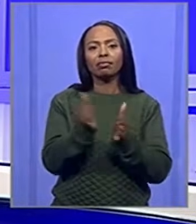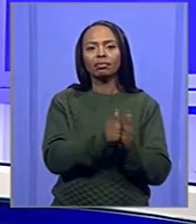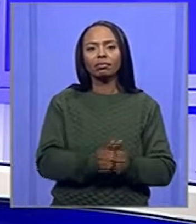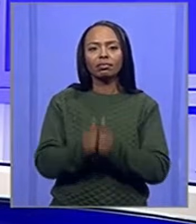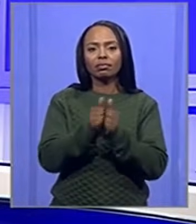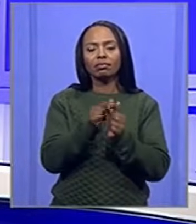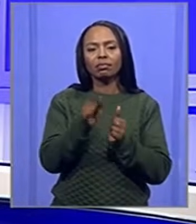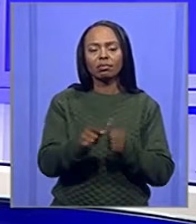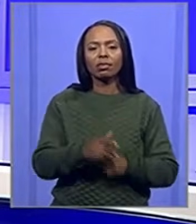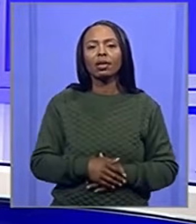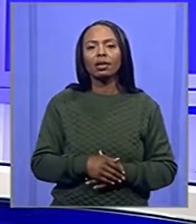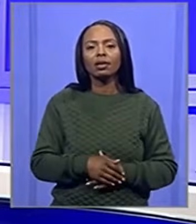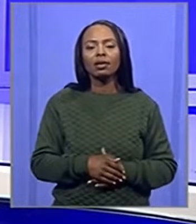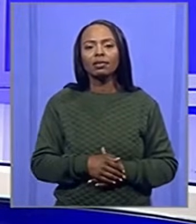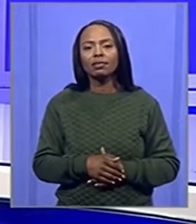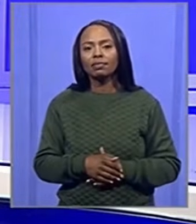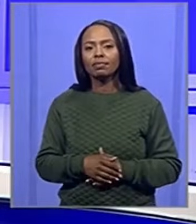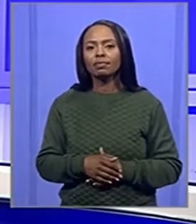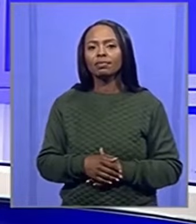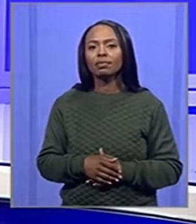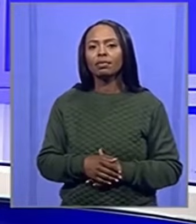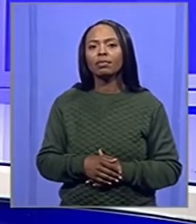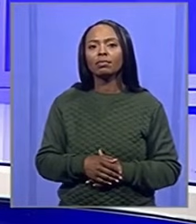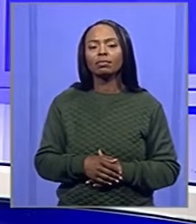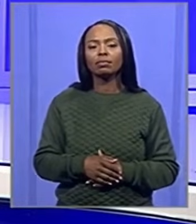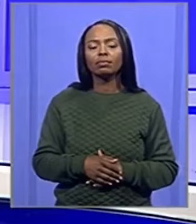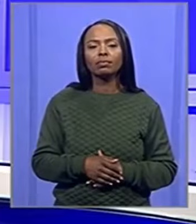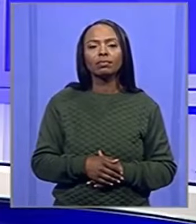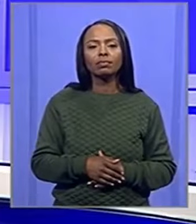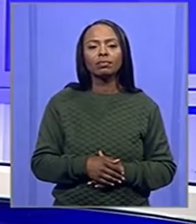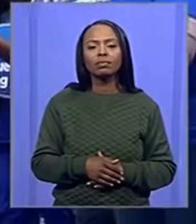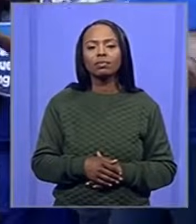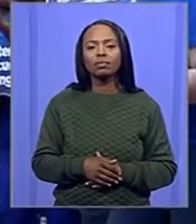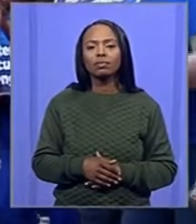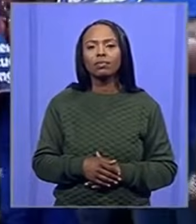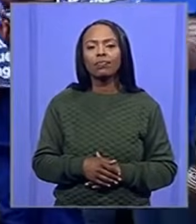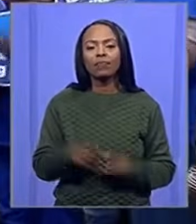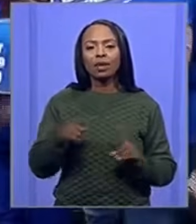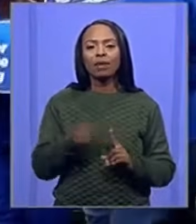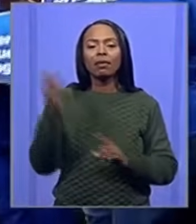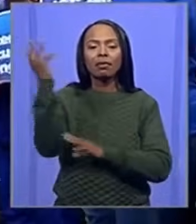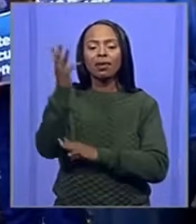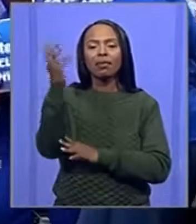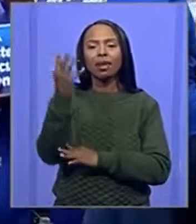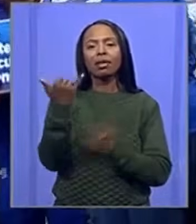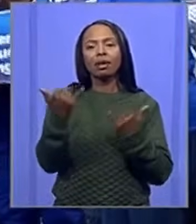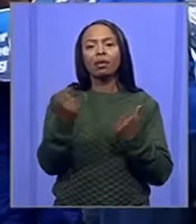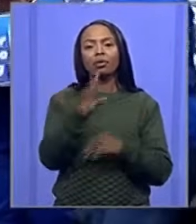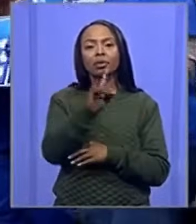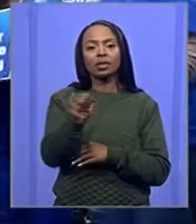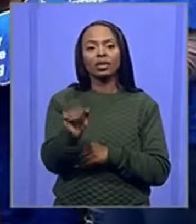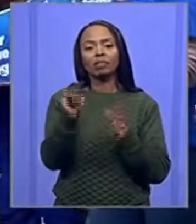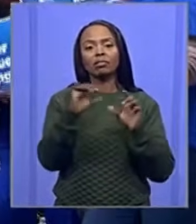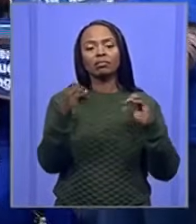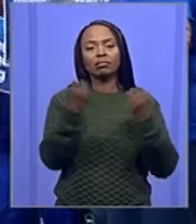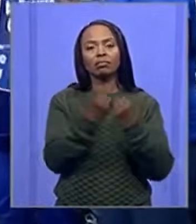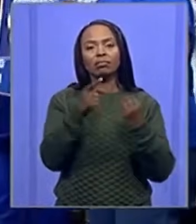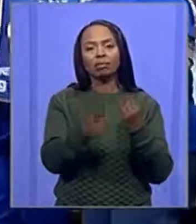ANC pele mo porofenseng ya Gauteng. O buile seno ka nako eo DA e neng ile go